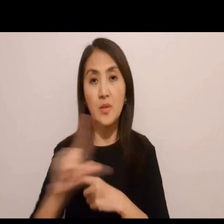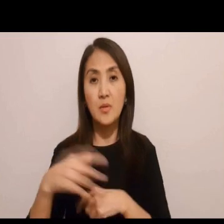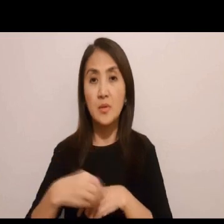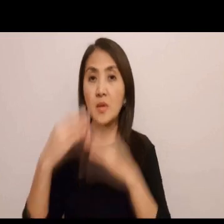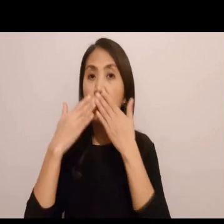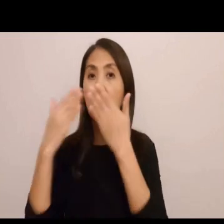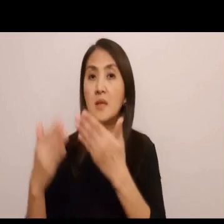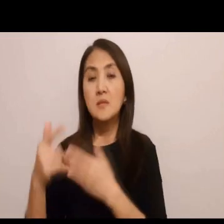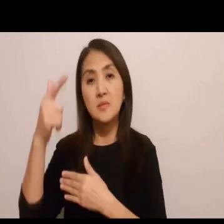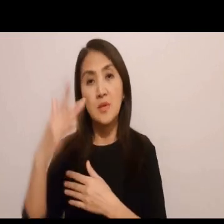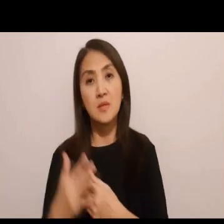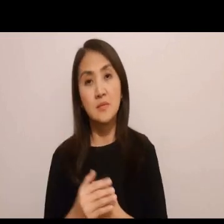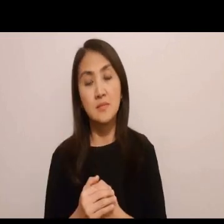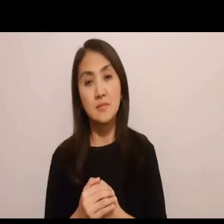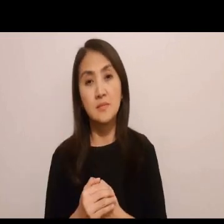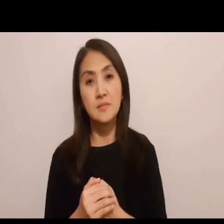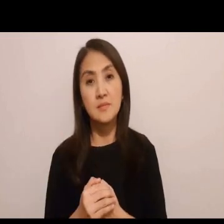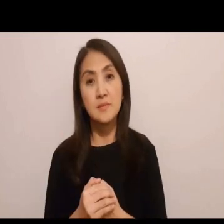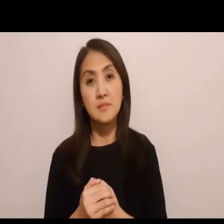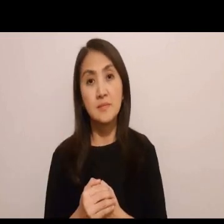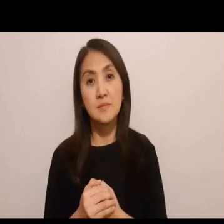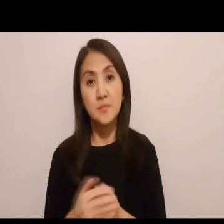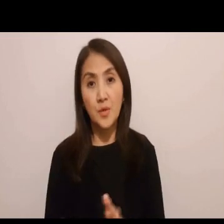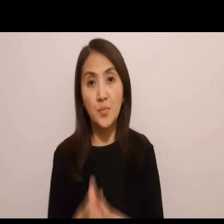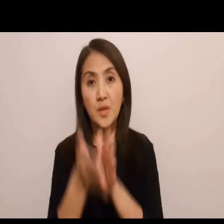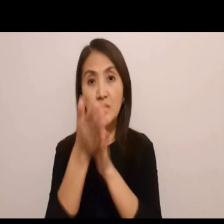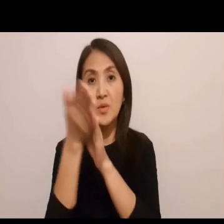The word of the Lord. Thanks be to God.